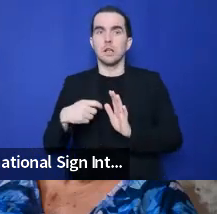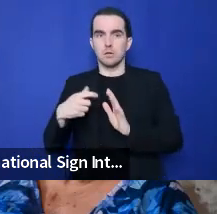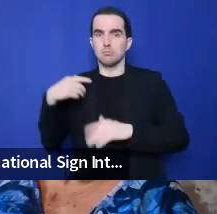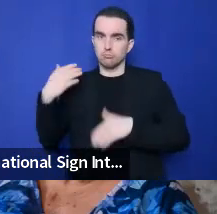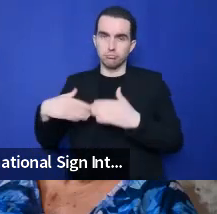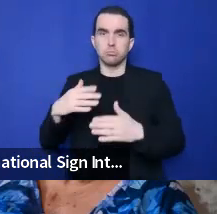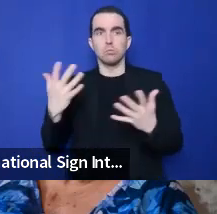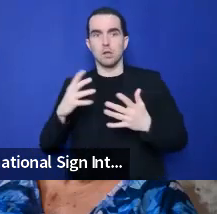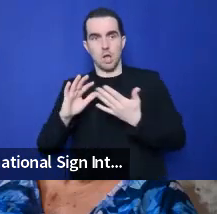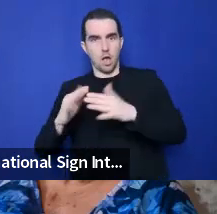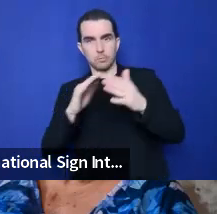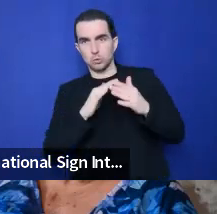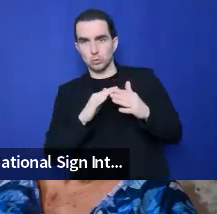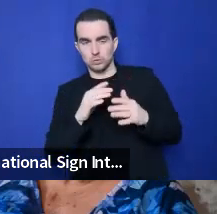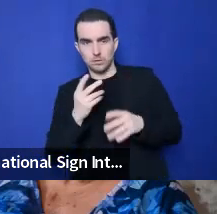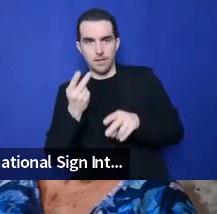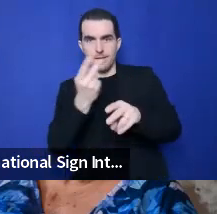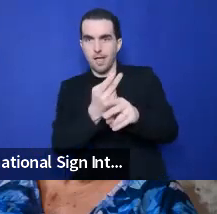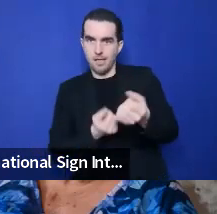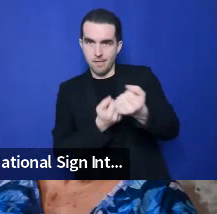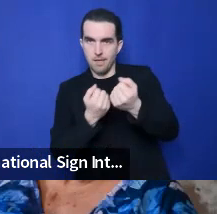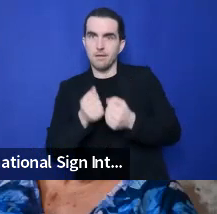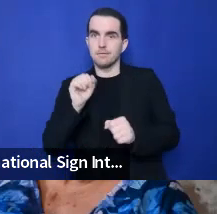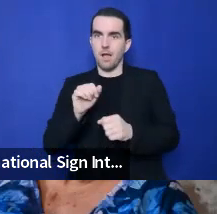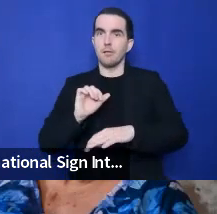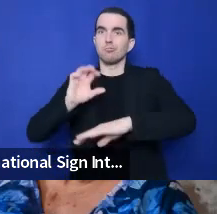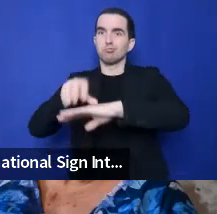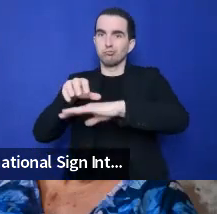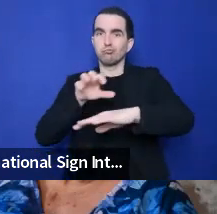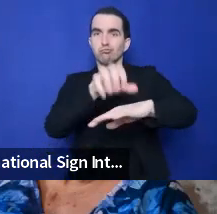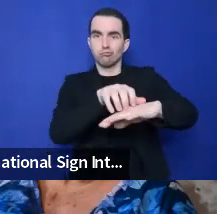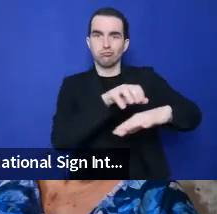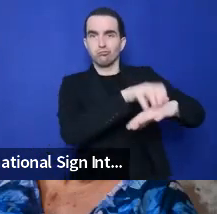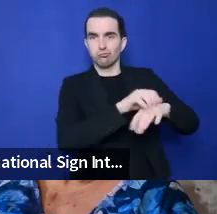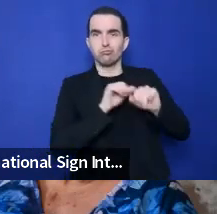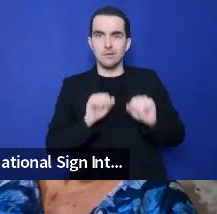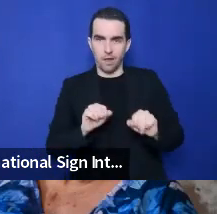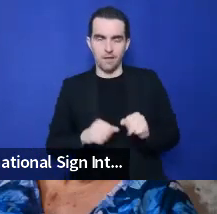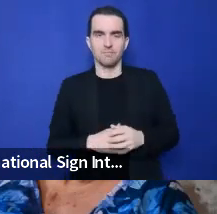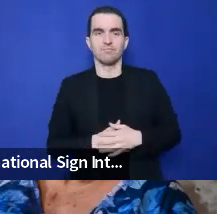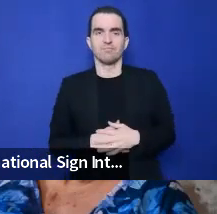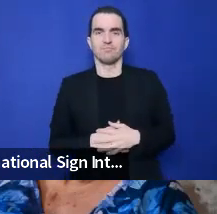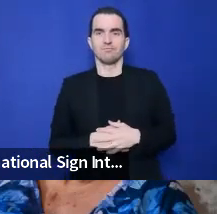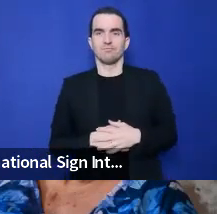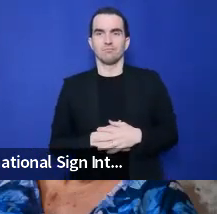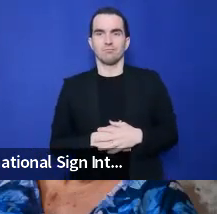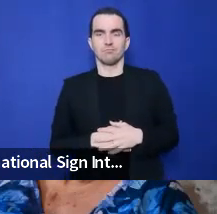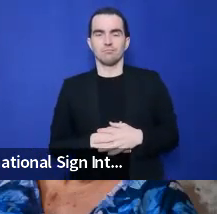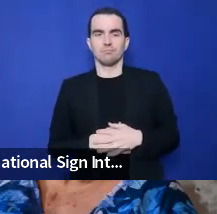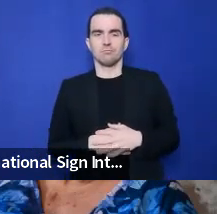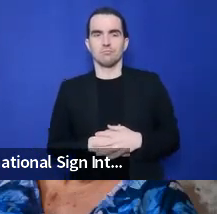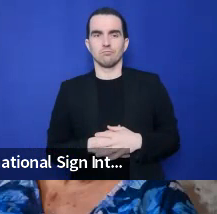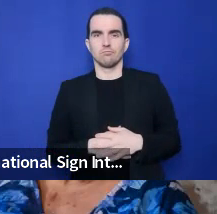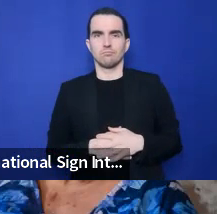on integration and engagement of communities, promote skills and contributions of older persons such as traditional handicrafts,